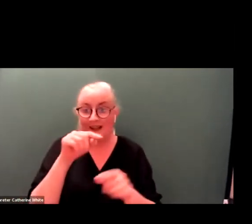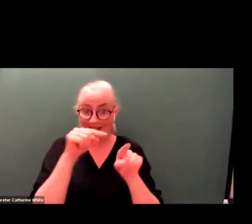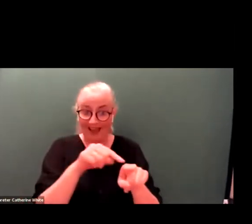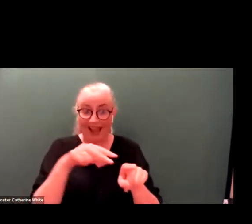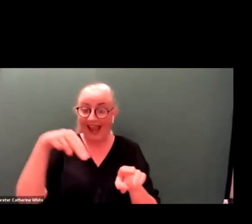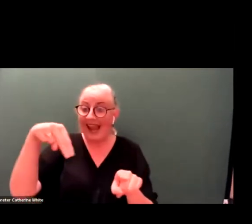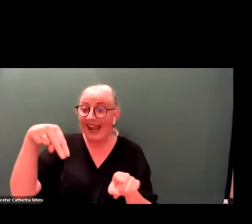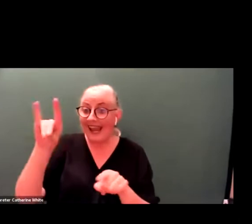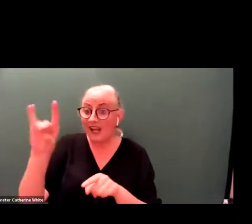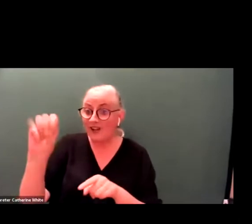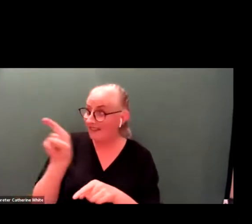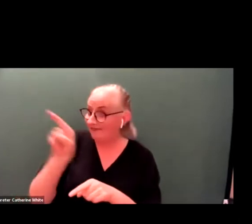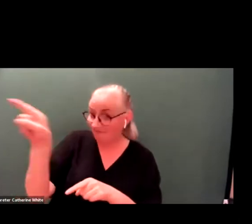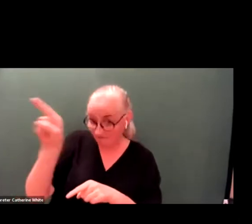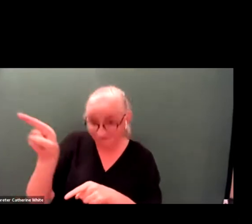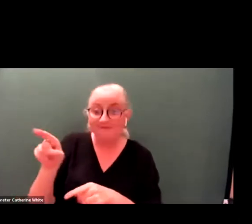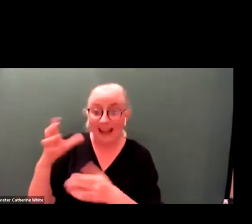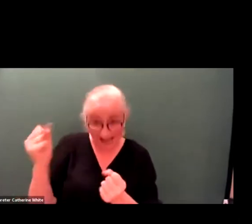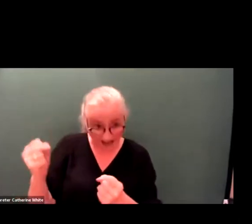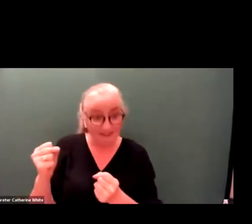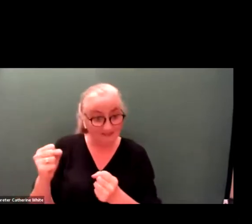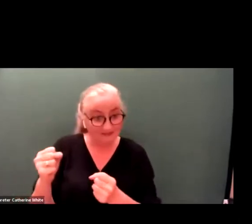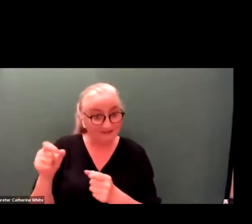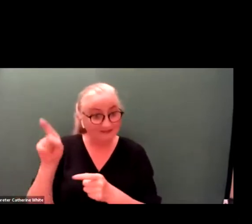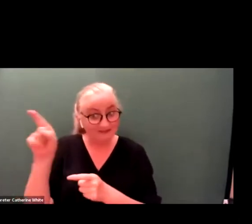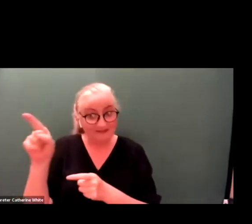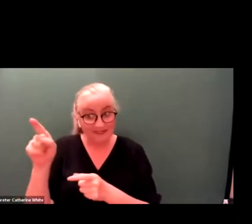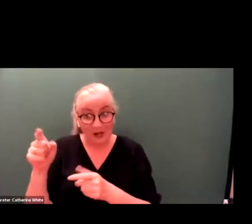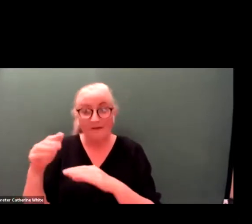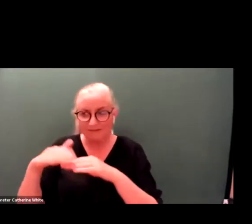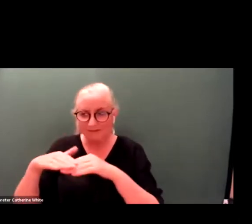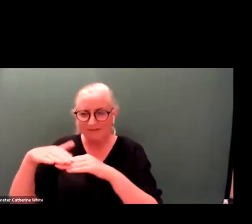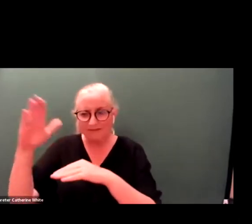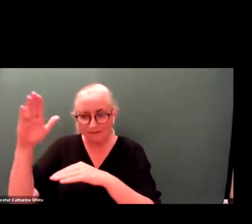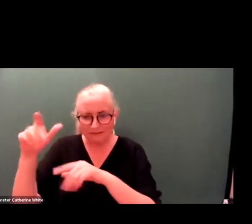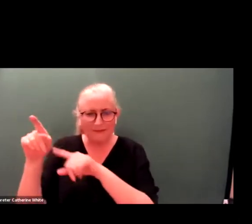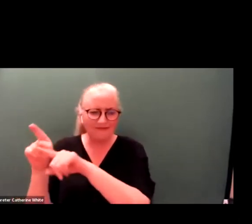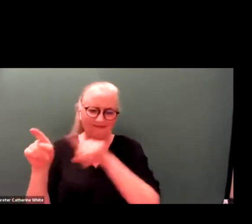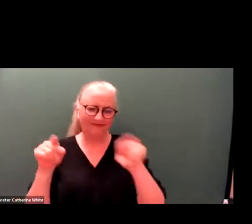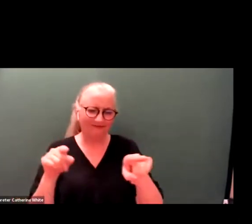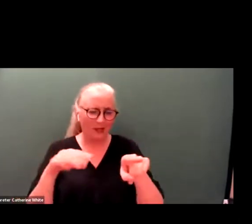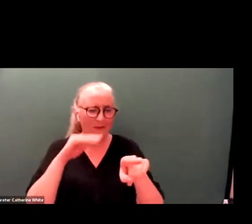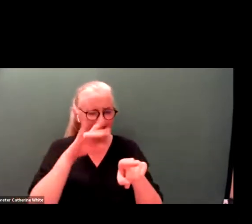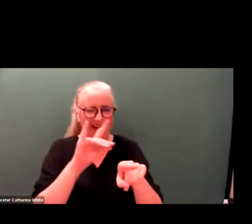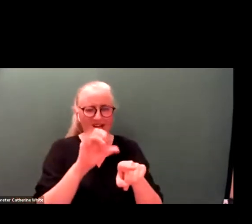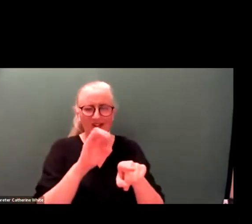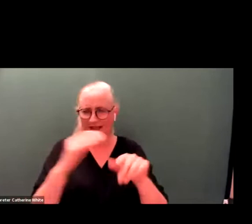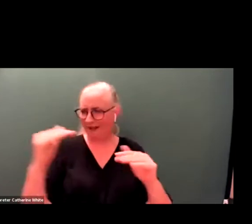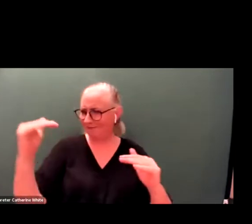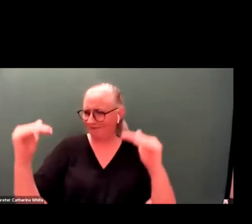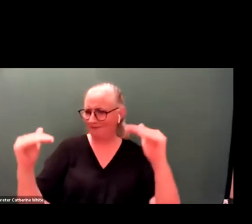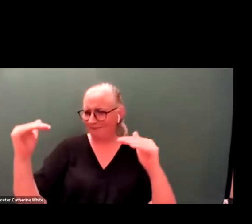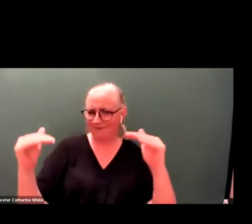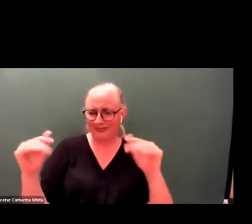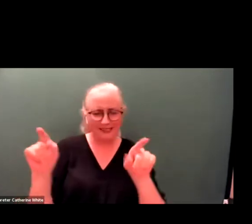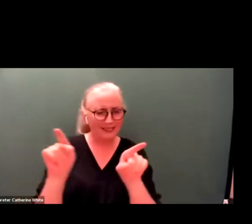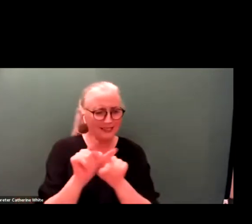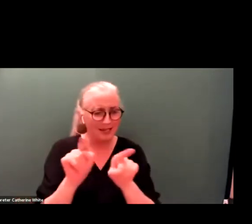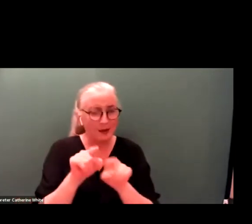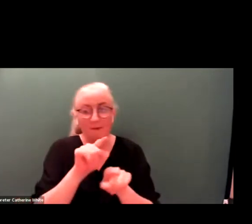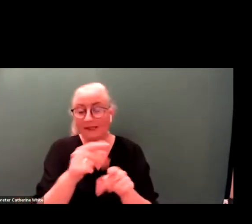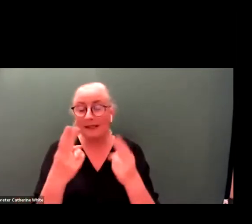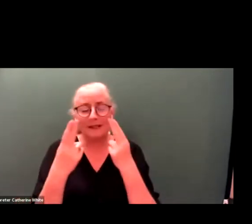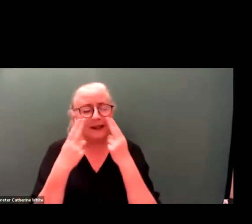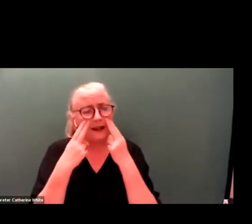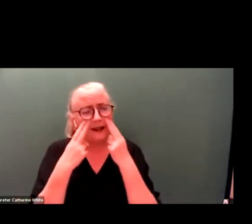are menopausal, and it's probably fair to extrapolate that number roughly to the HSC as well. A poorly managed menopause is a very common